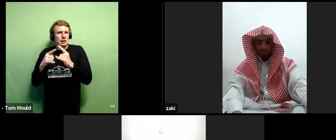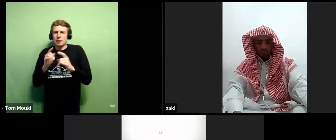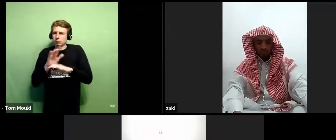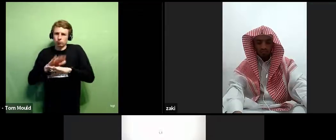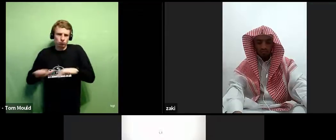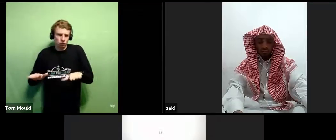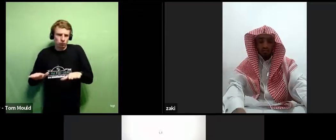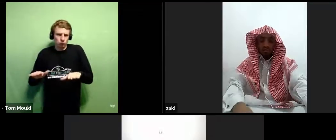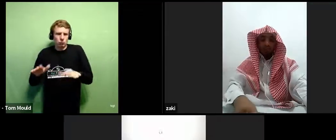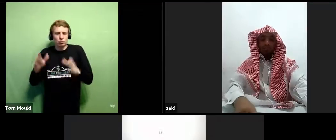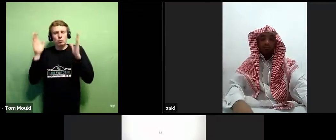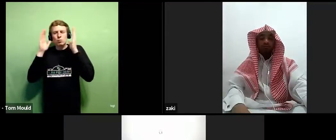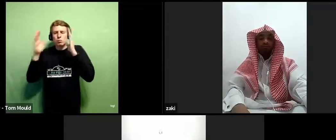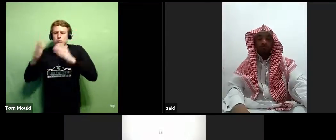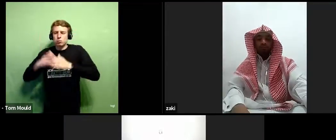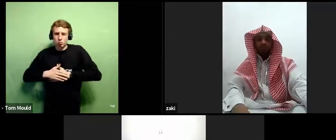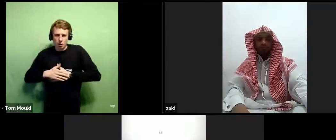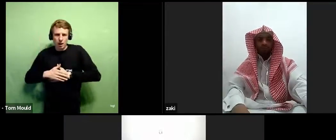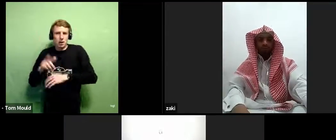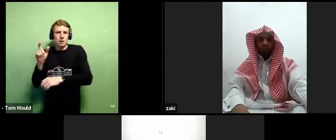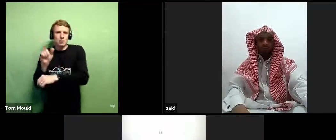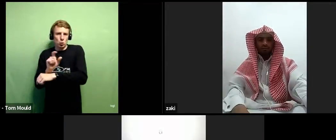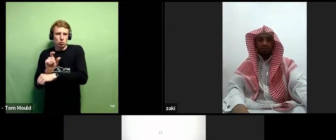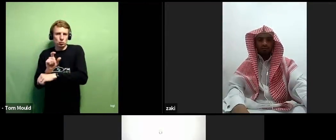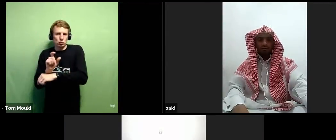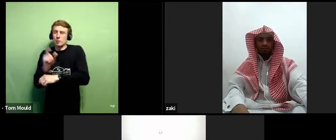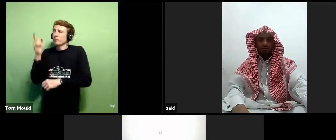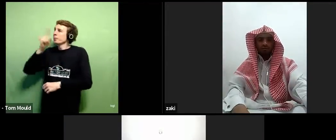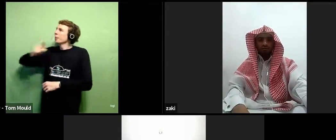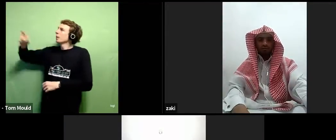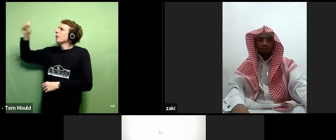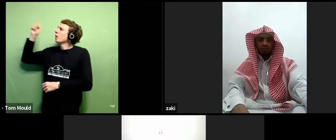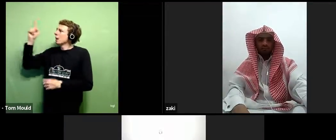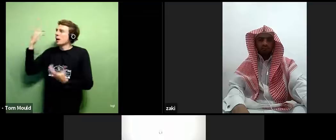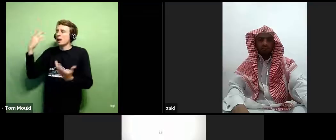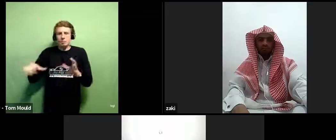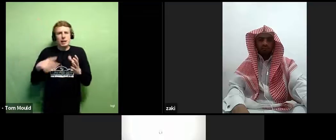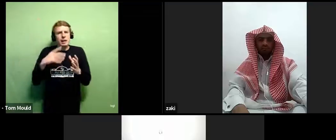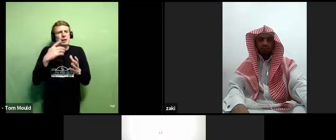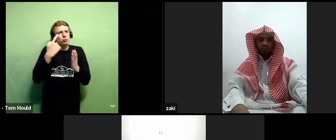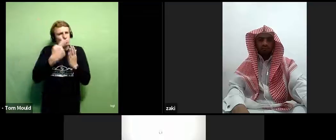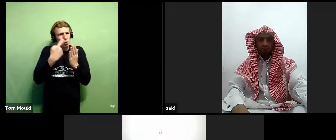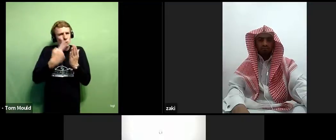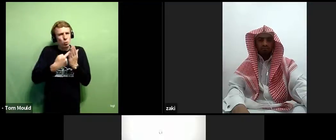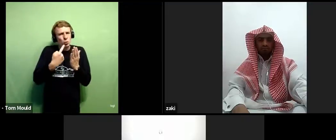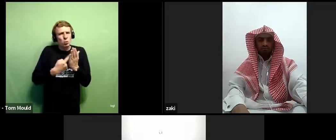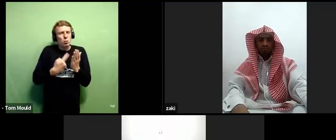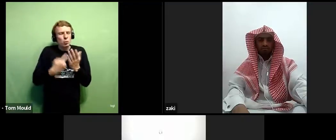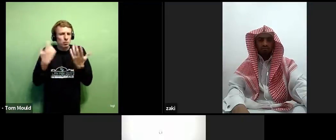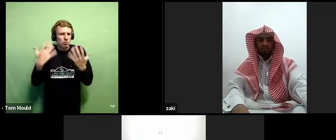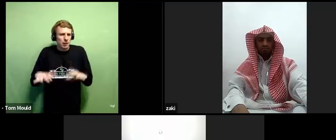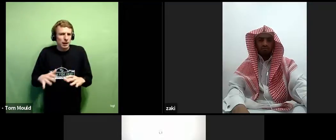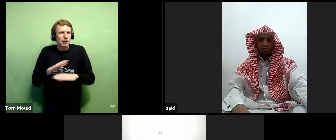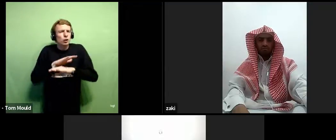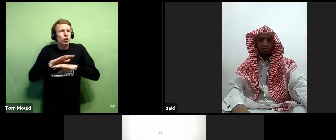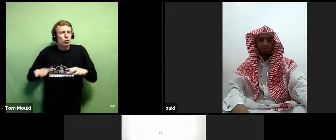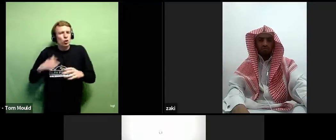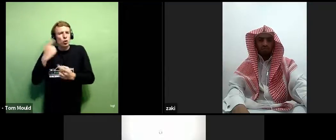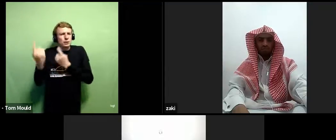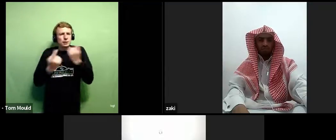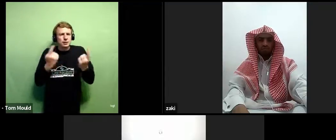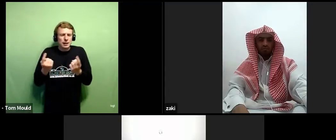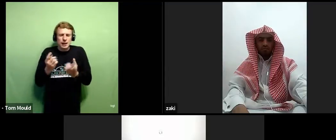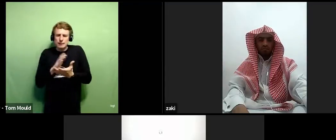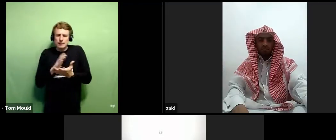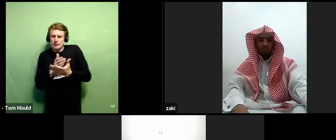These are the limits set by Allah, so approach them not. Thus does Allah make clear His signs and proofs